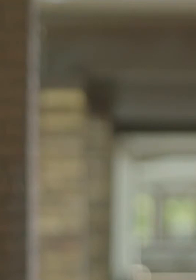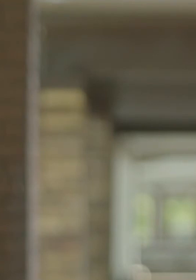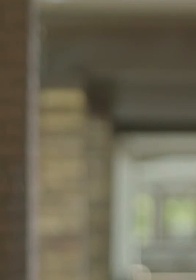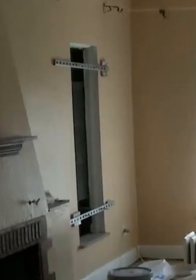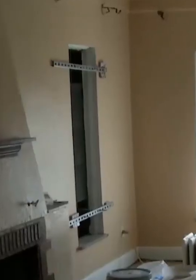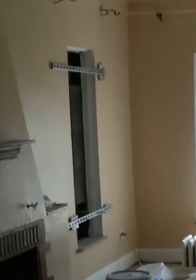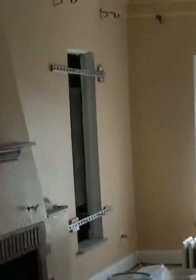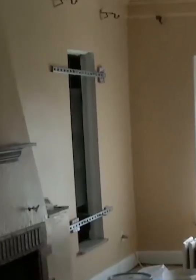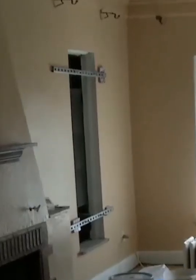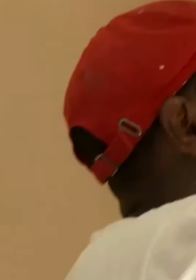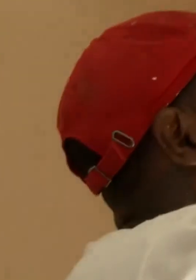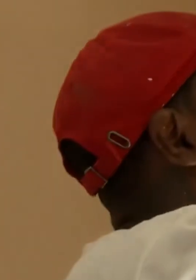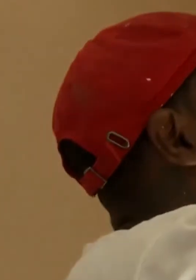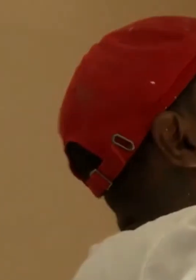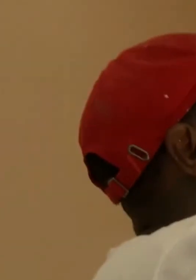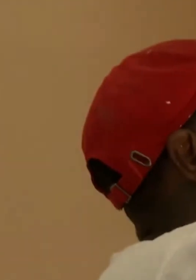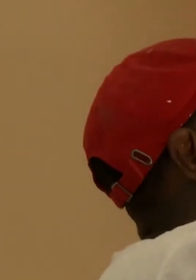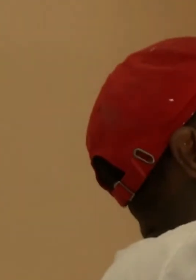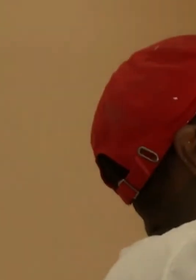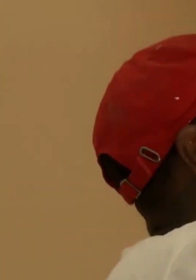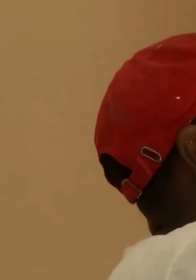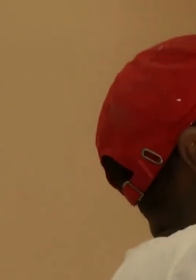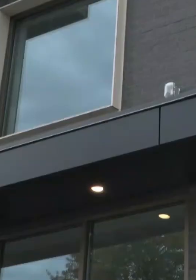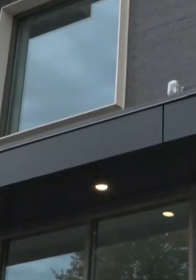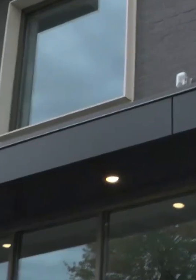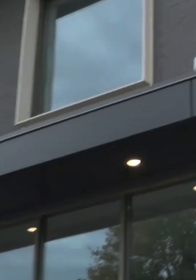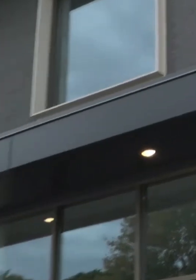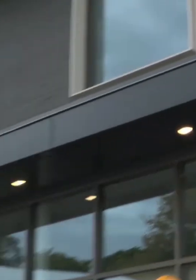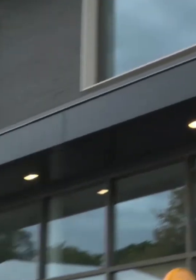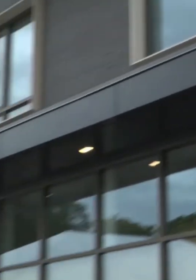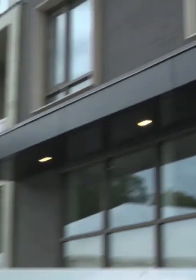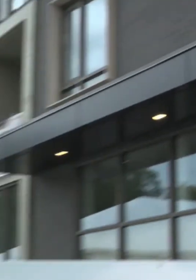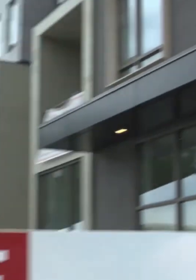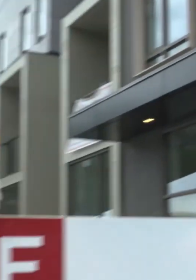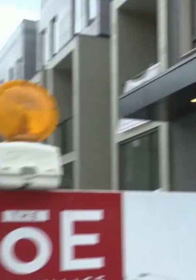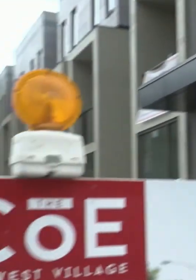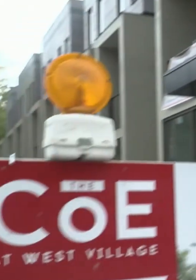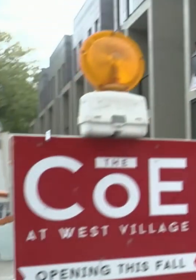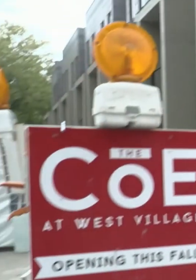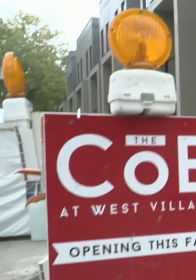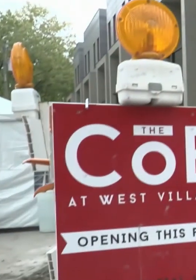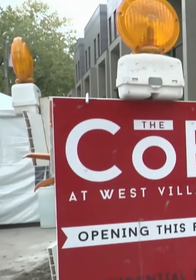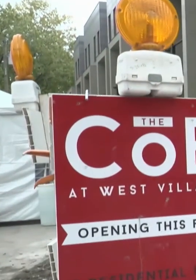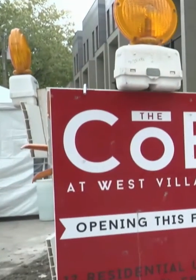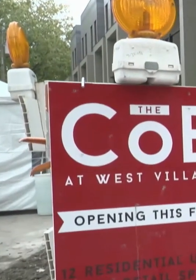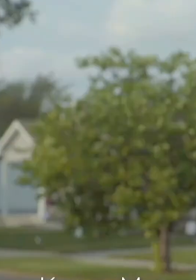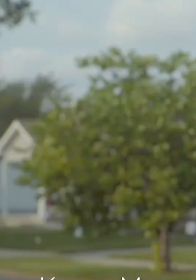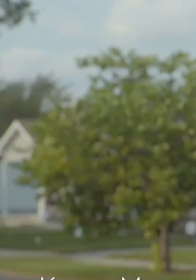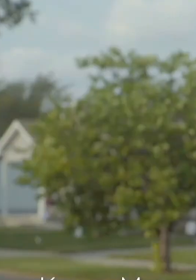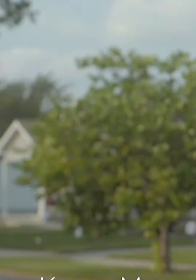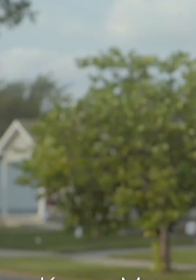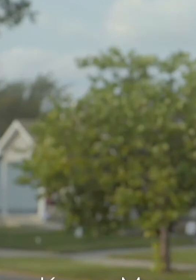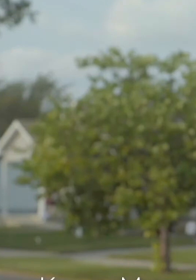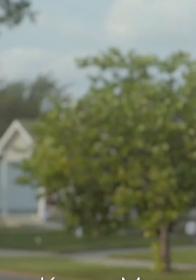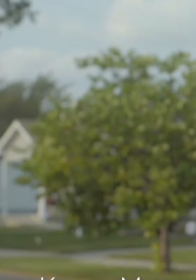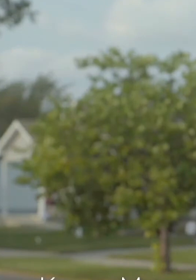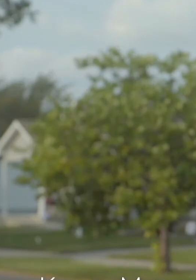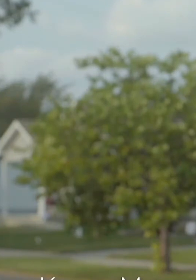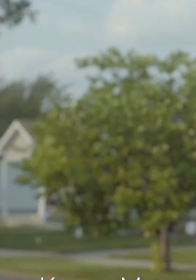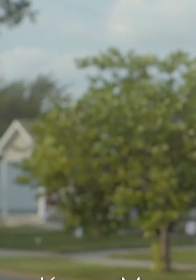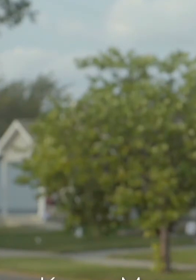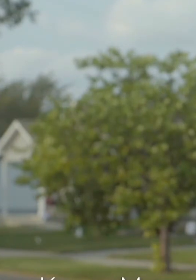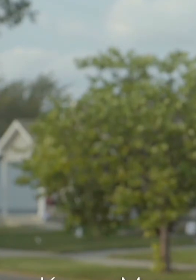now. To live in affordable housing has given us the opportunity to be able to raise our children in a safe environment, in